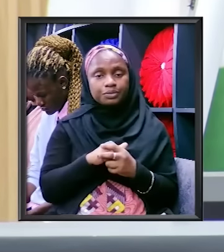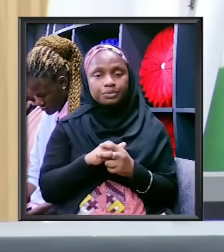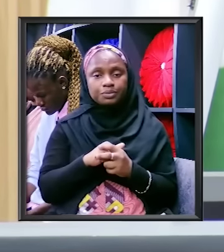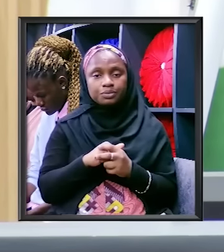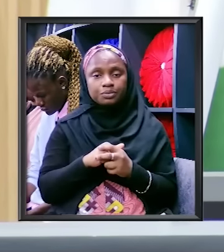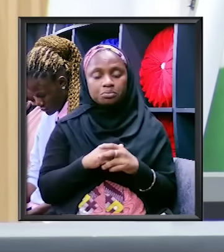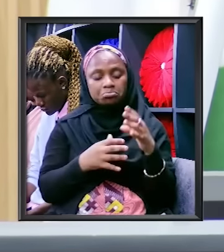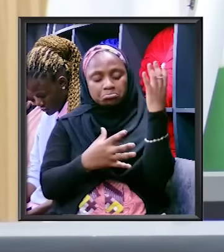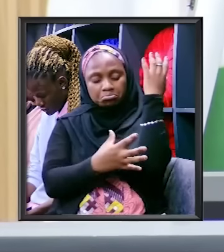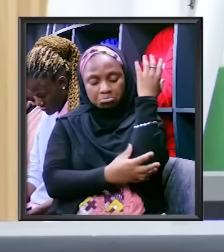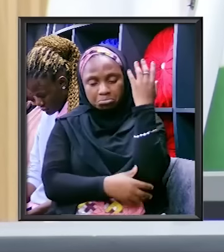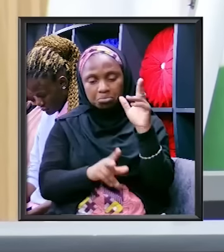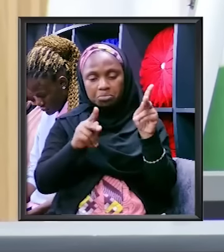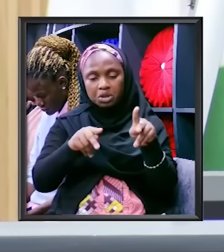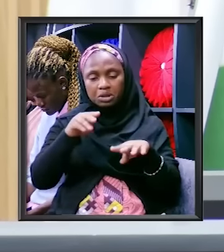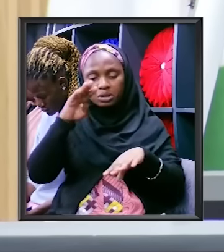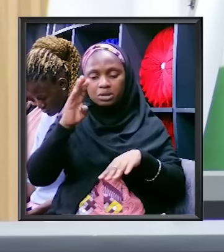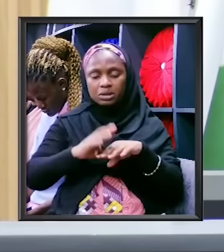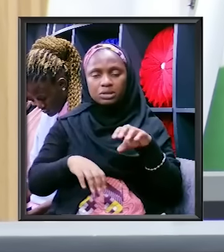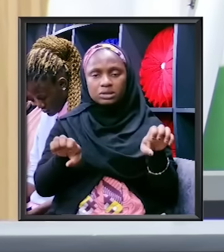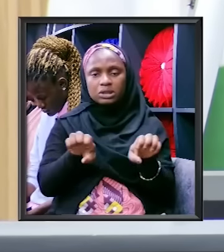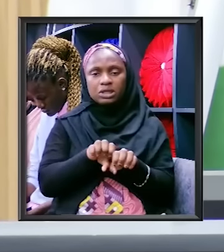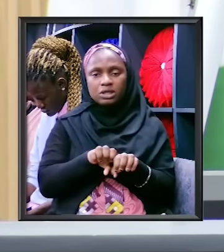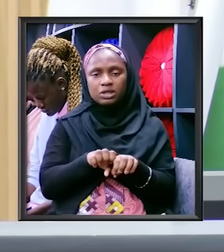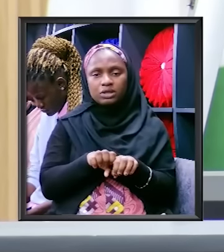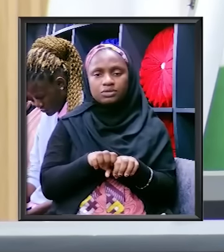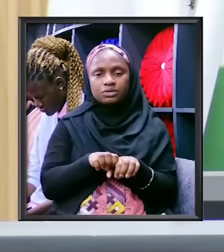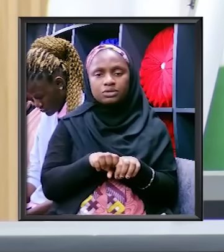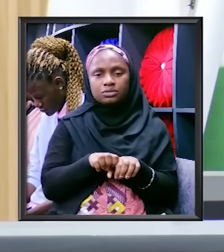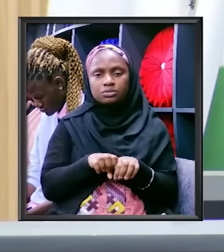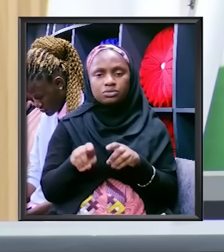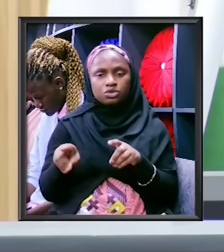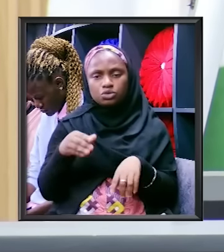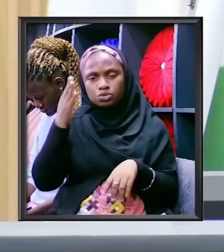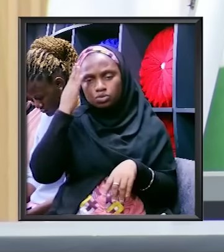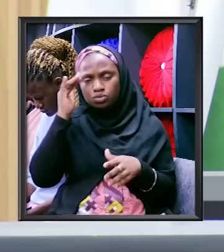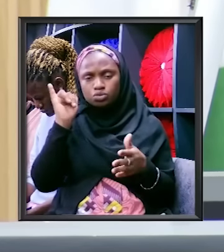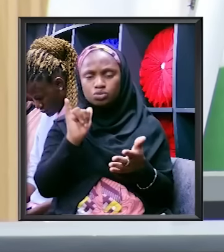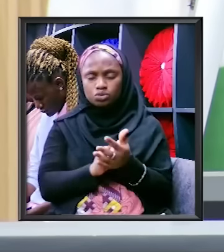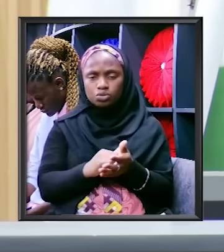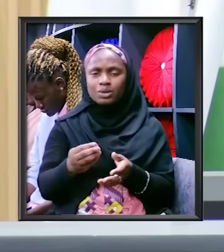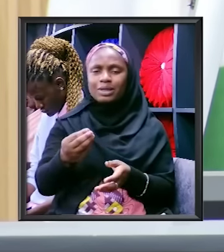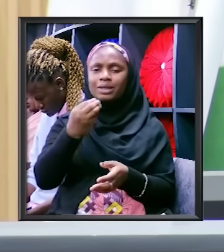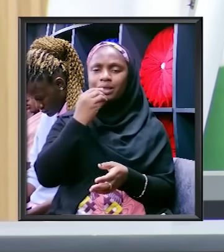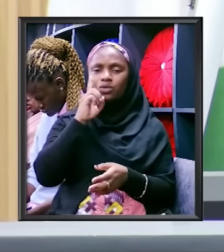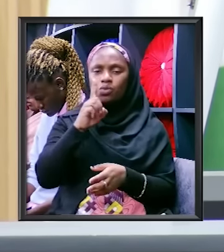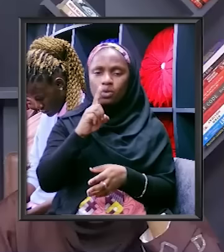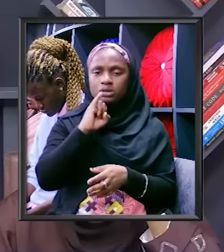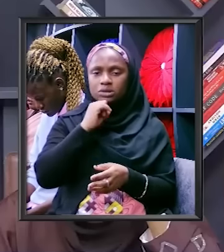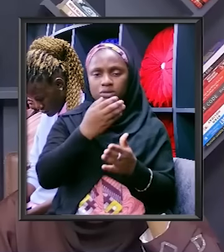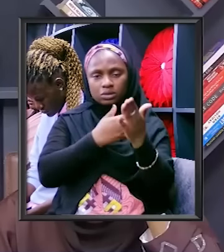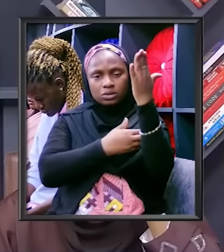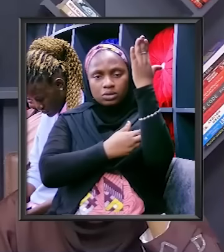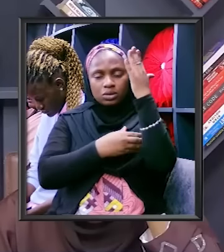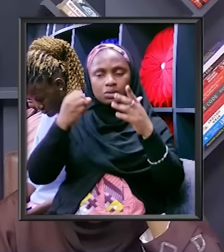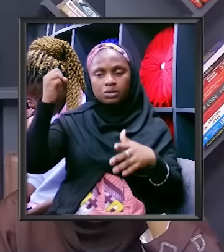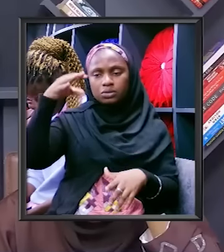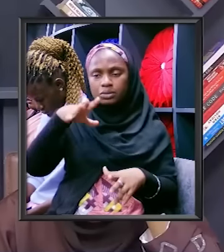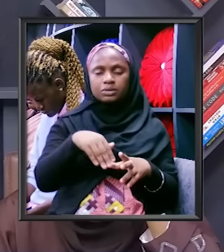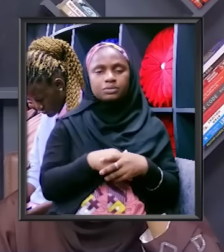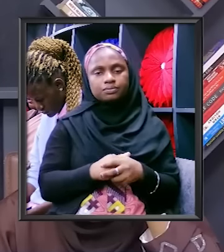Poor man no fit even. Do you una no say to eat once now na miracle he did to some people?